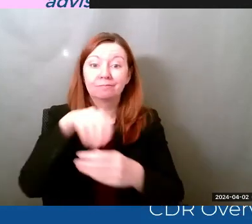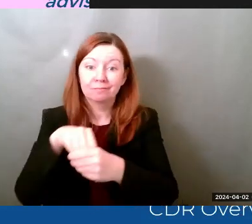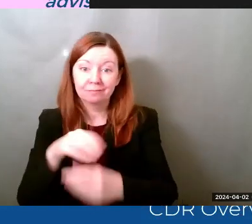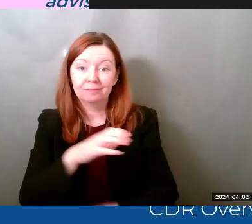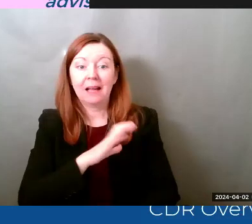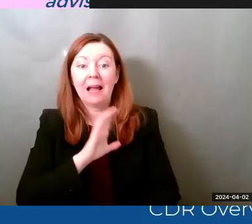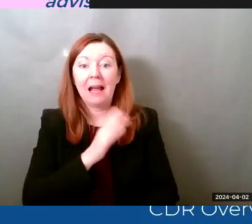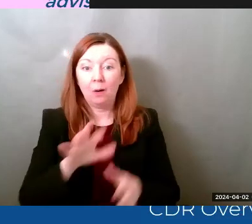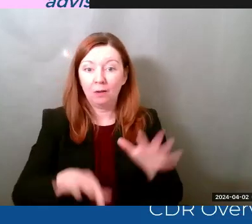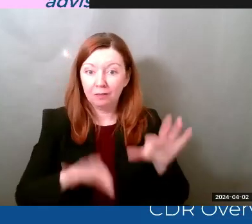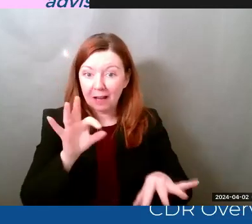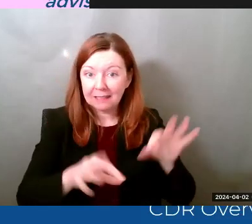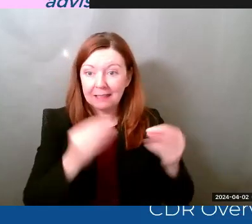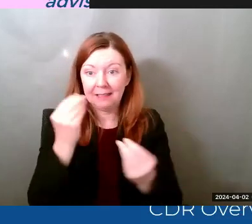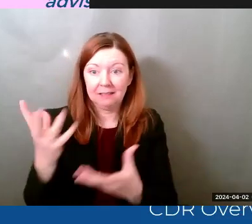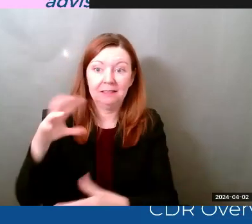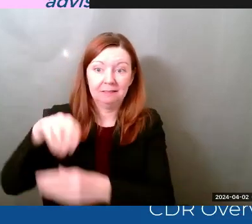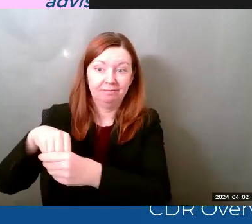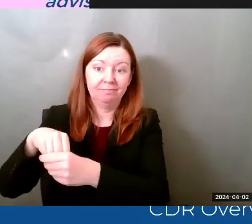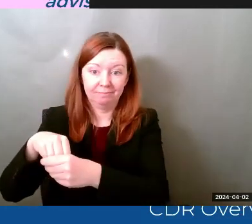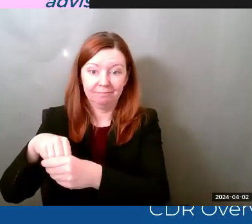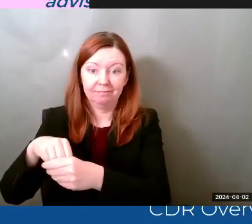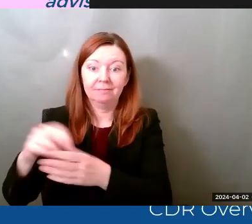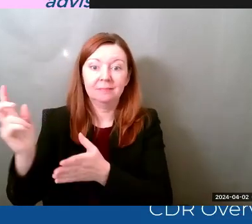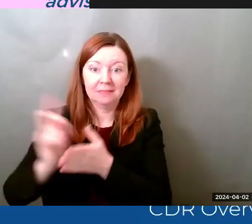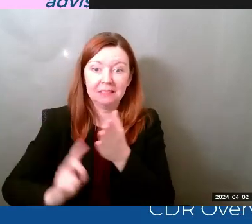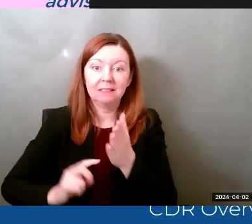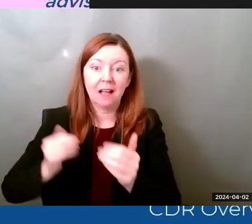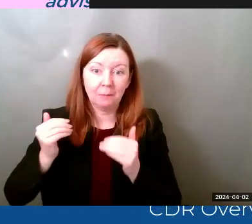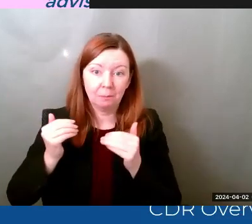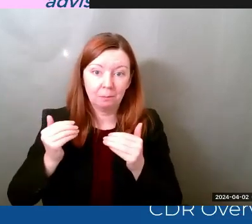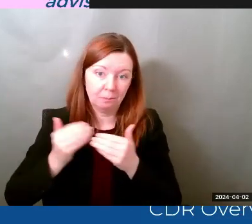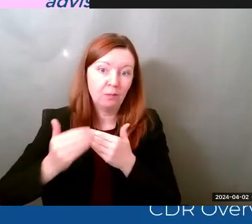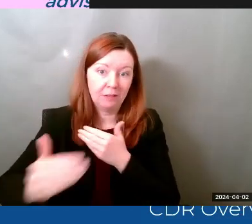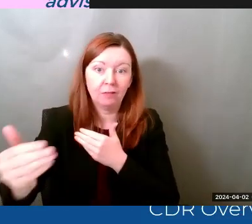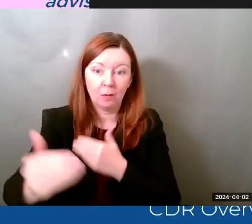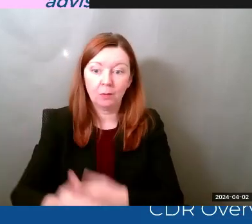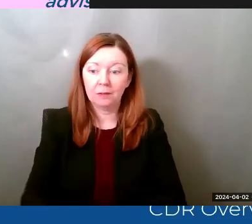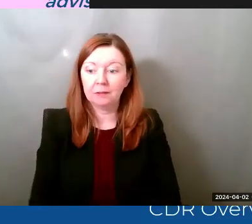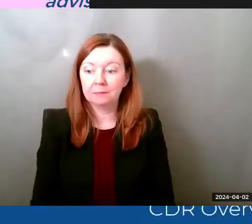committee's findings into the design moving forward.